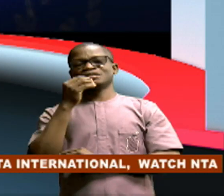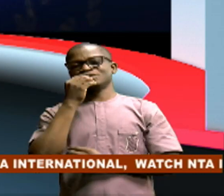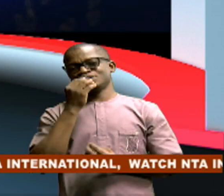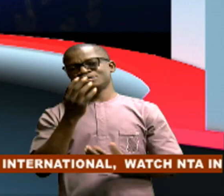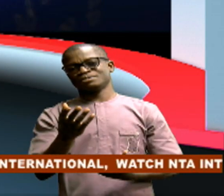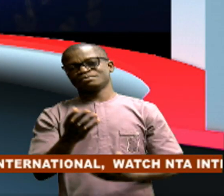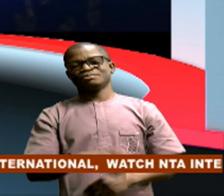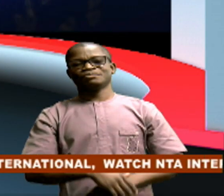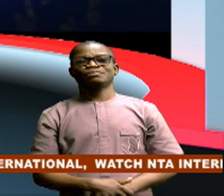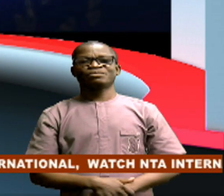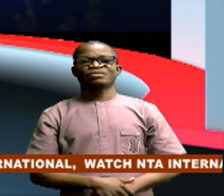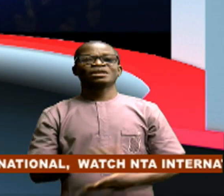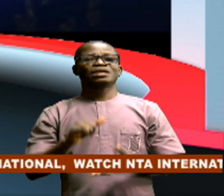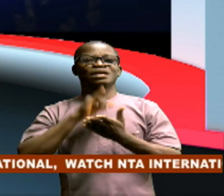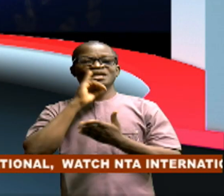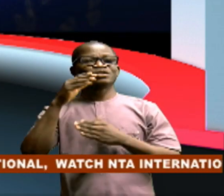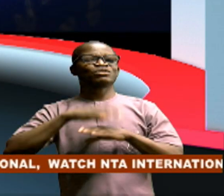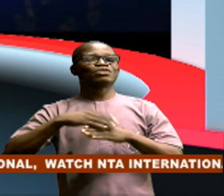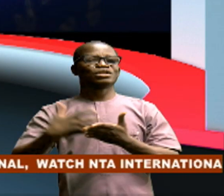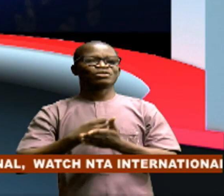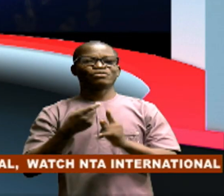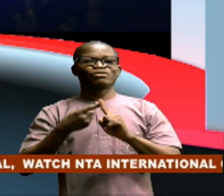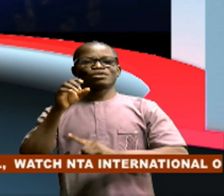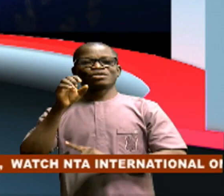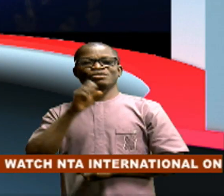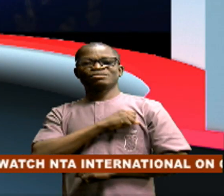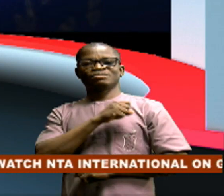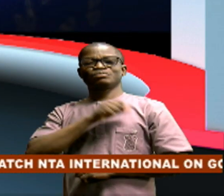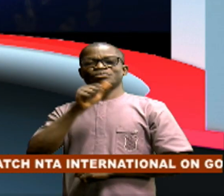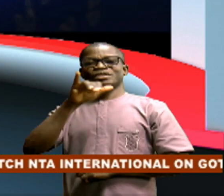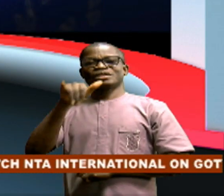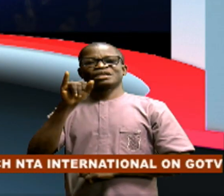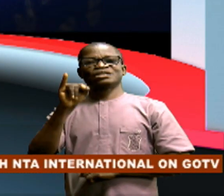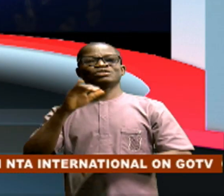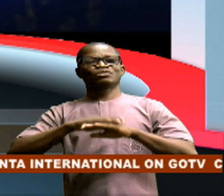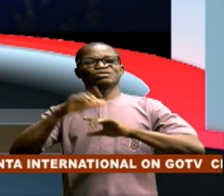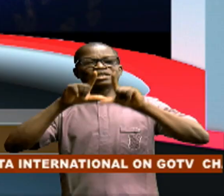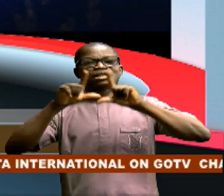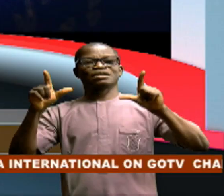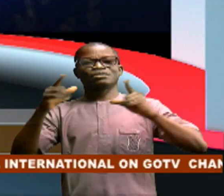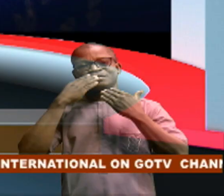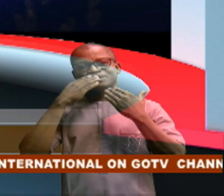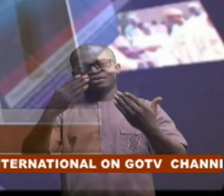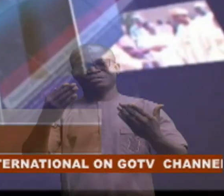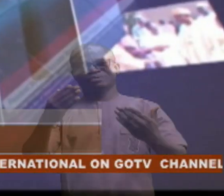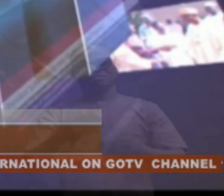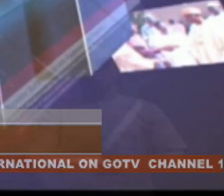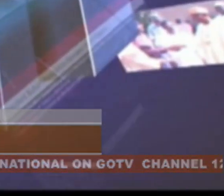That's it on the news. On behalf of Shegun Ajayi, who's been on sign language, thanks for watching.